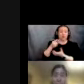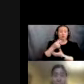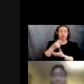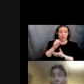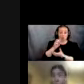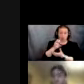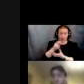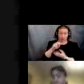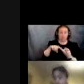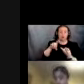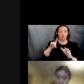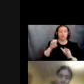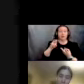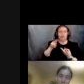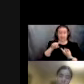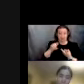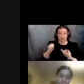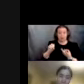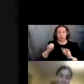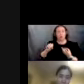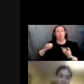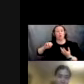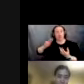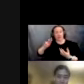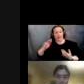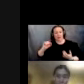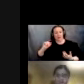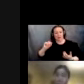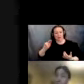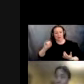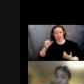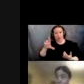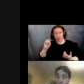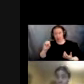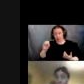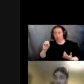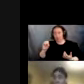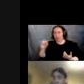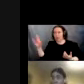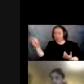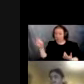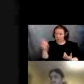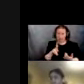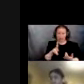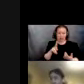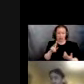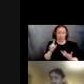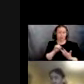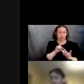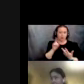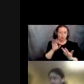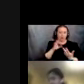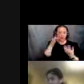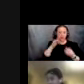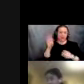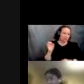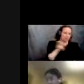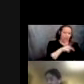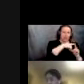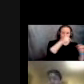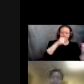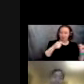meet Manjiro again, who'd come back from the mainland and decide to go back to Japan. So he leaves his newlywed wife and goes back